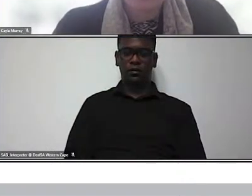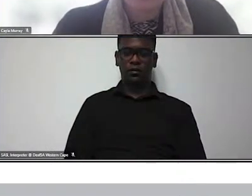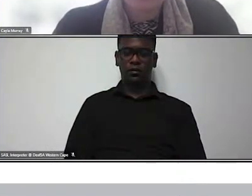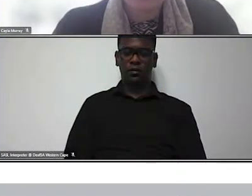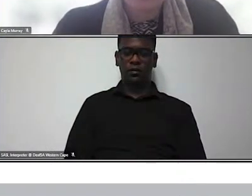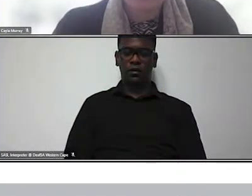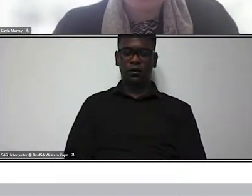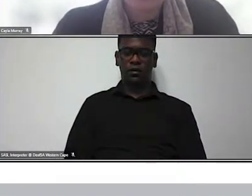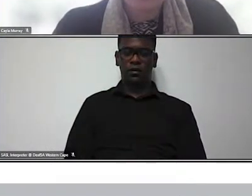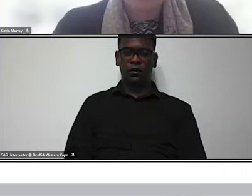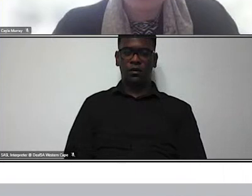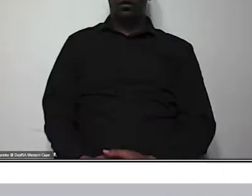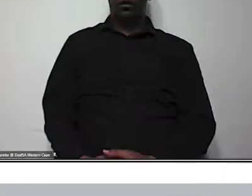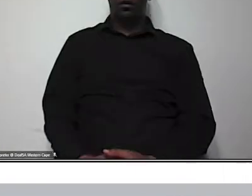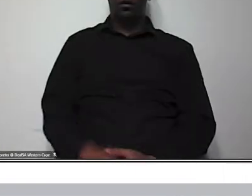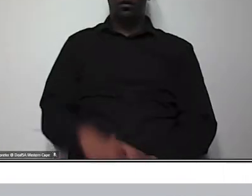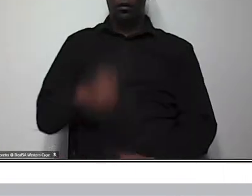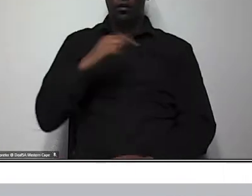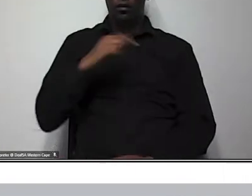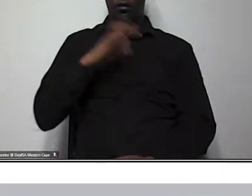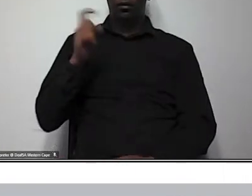Can we reflect on the second one again, Mama?